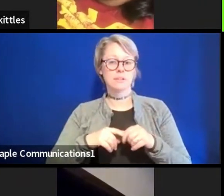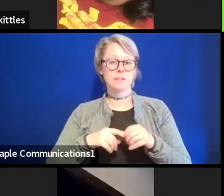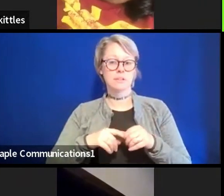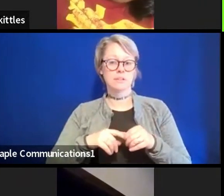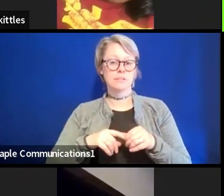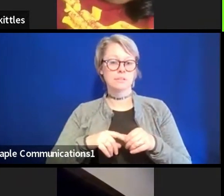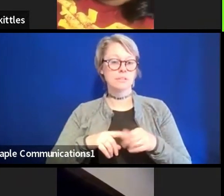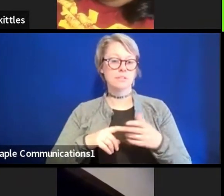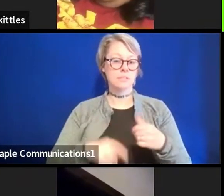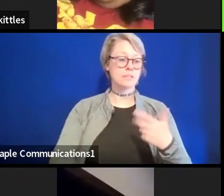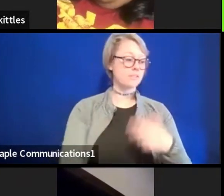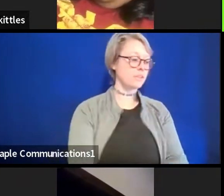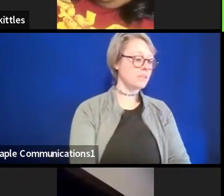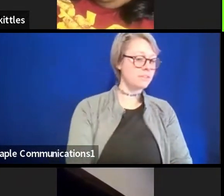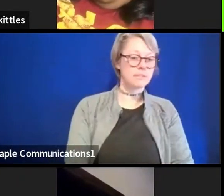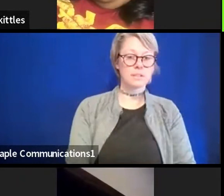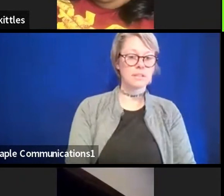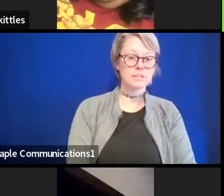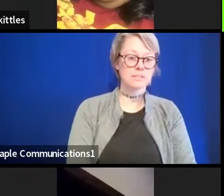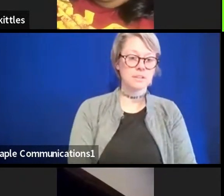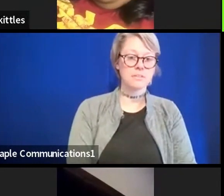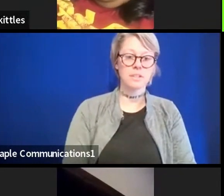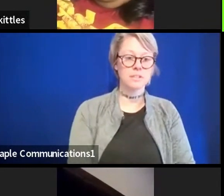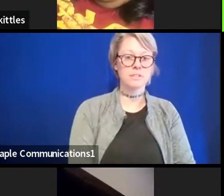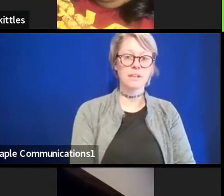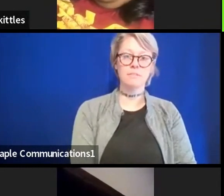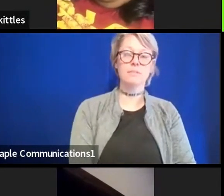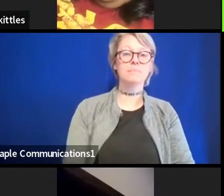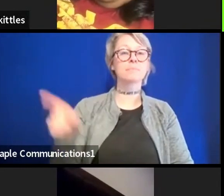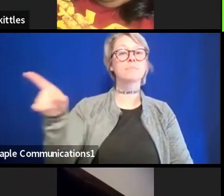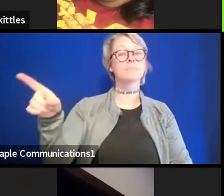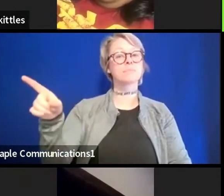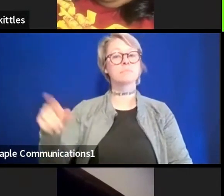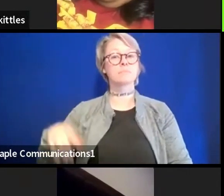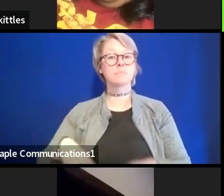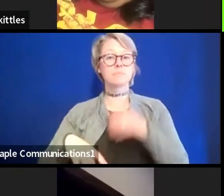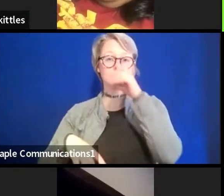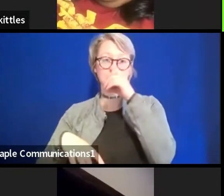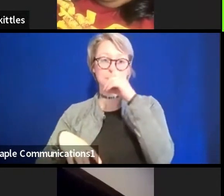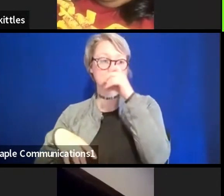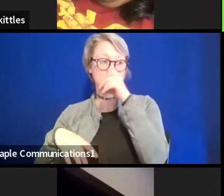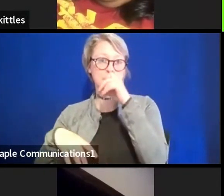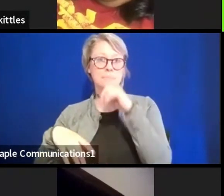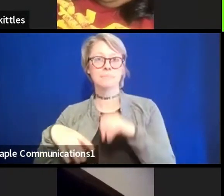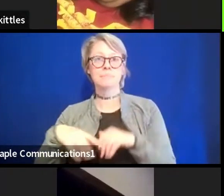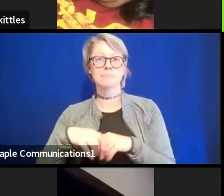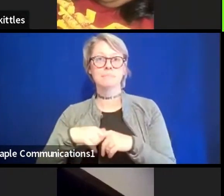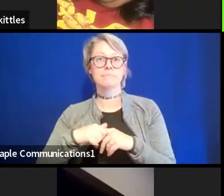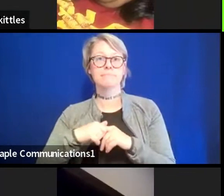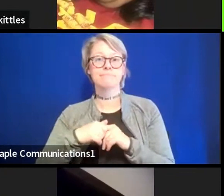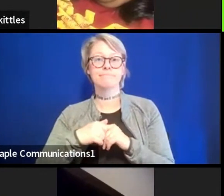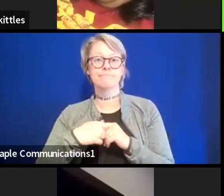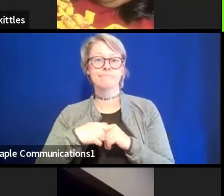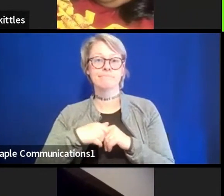she's artistic and because she can handle the dentist really well. So there was one time where she had to get